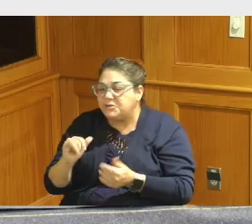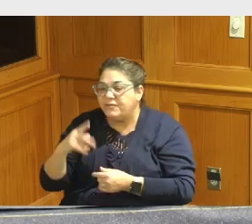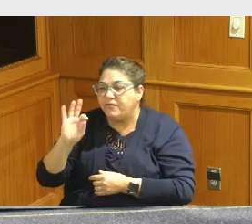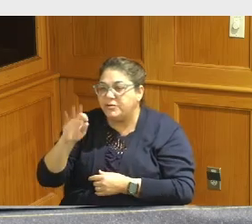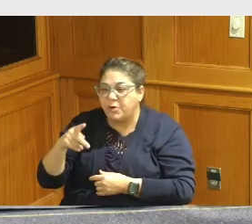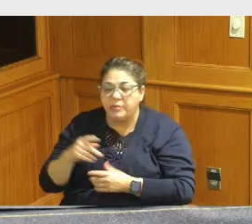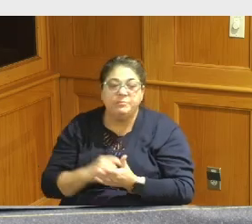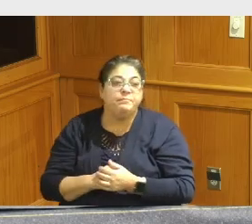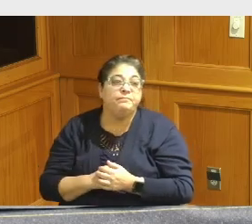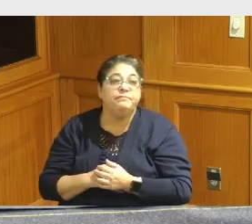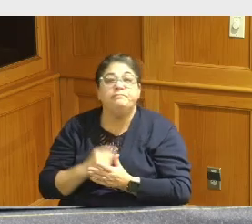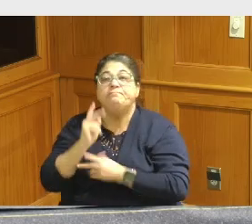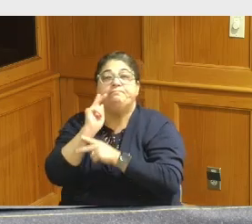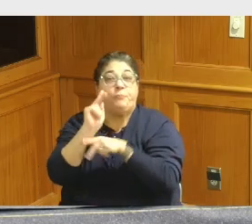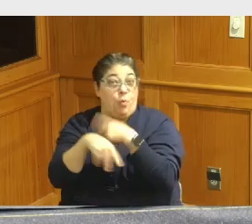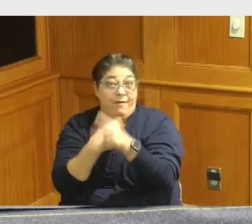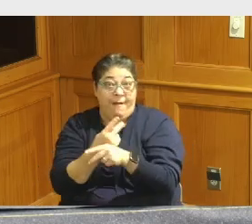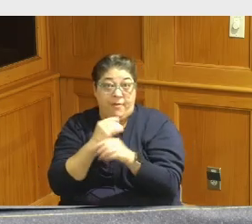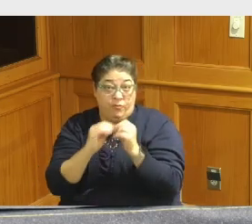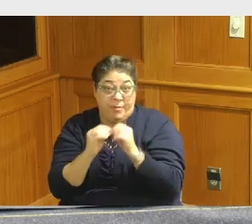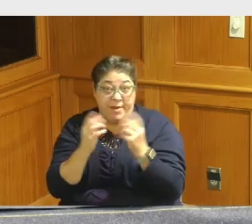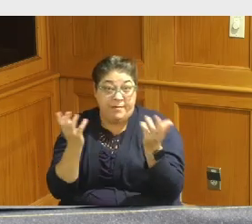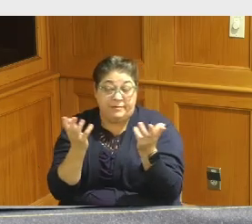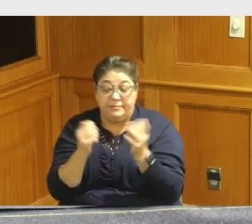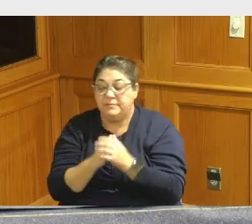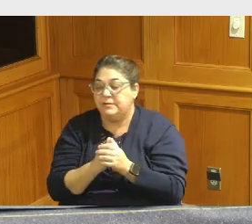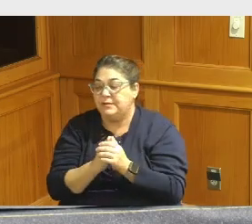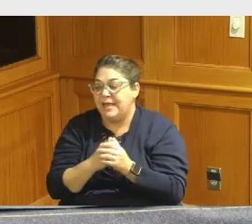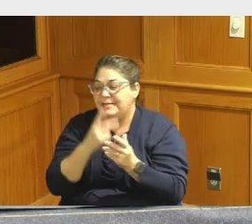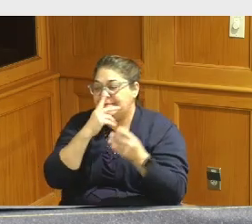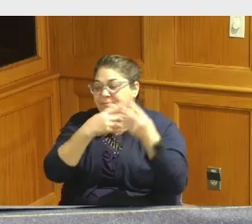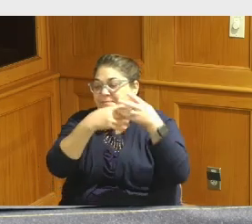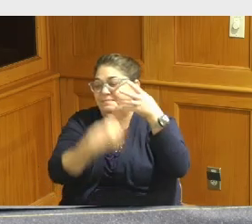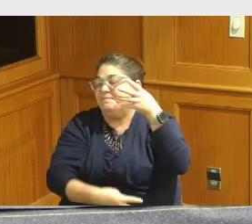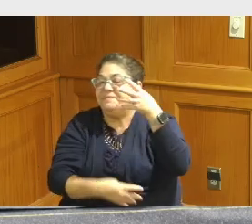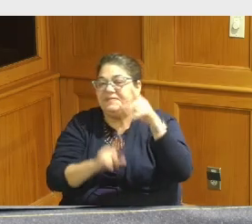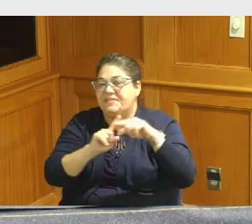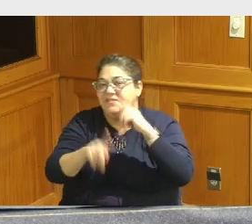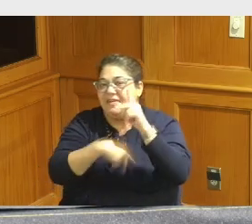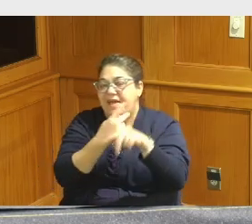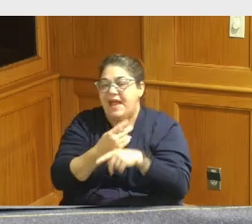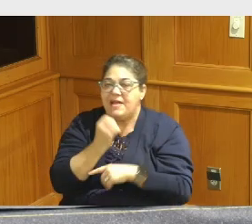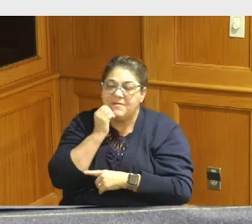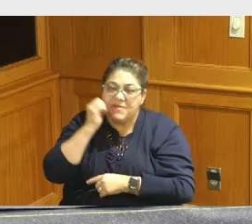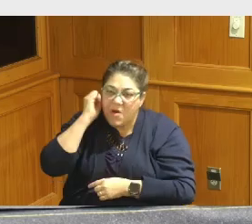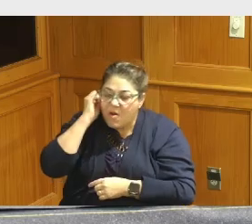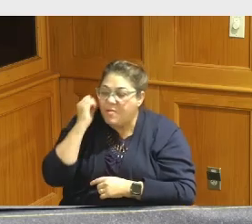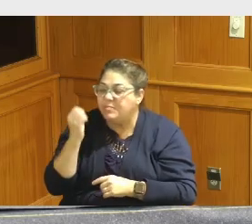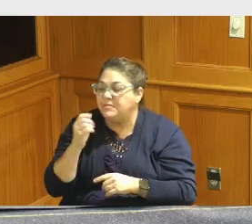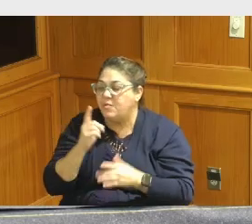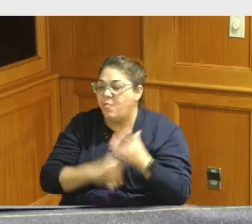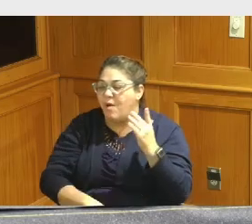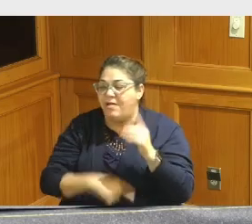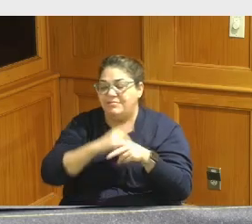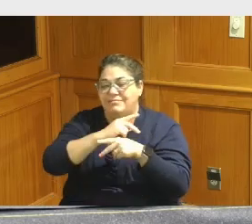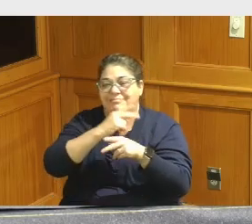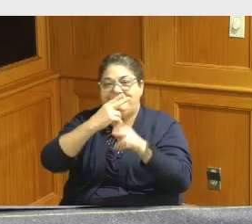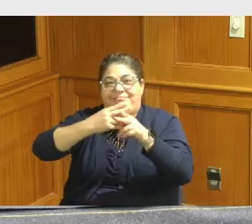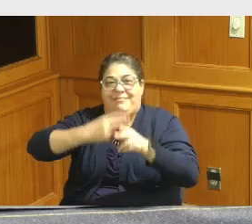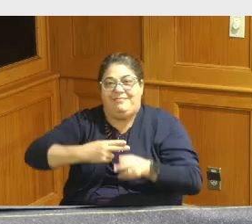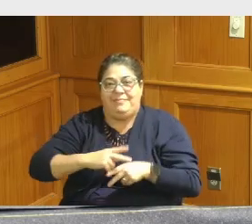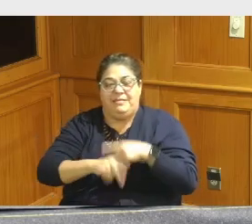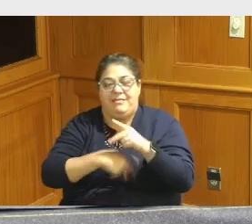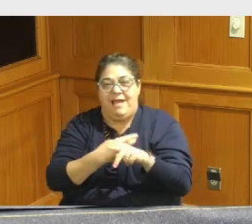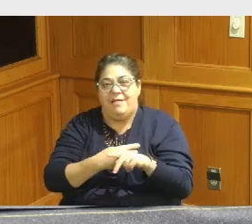What kind of repairs have been delivered through this program? You can see a list here of the number of homes that received the main types of repairs.